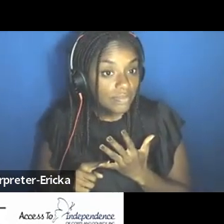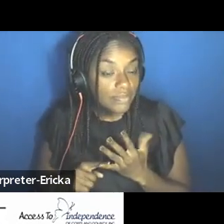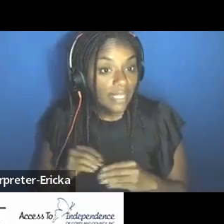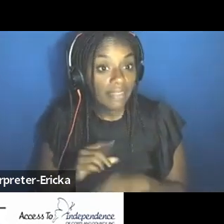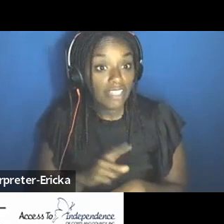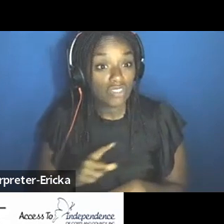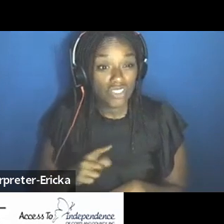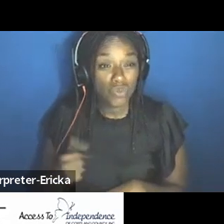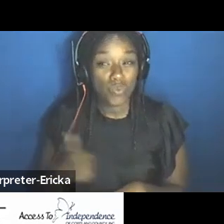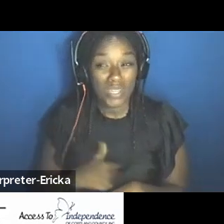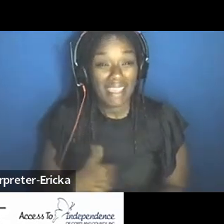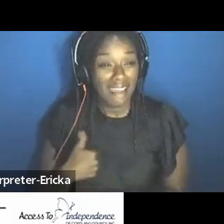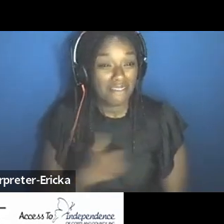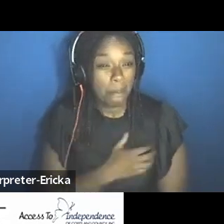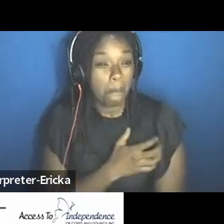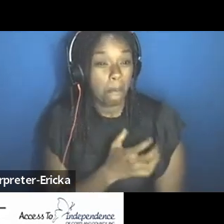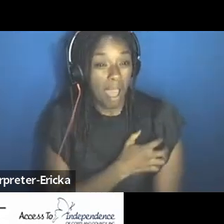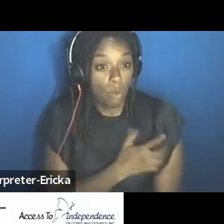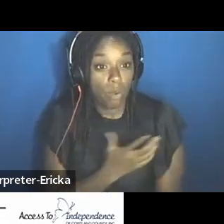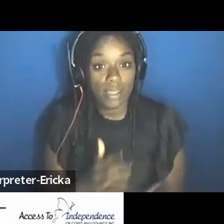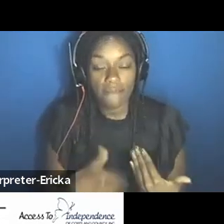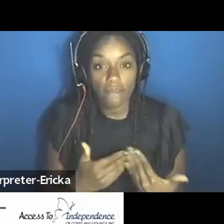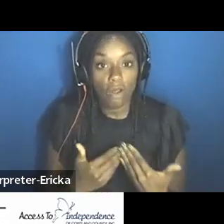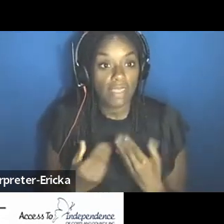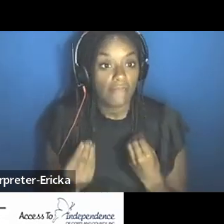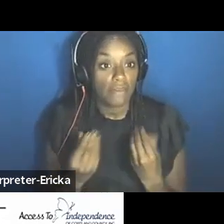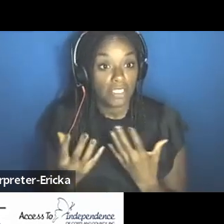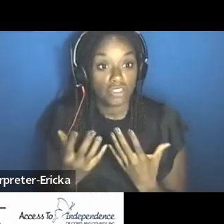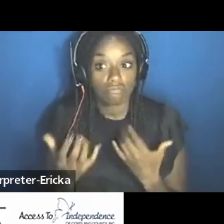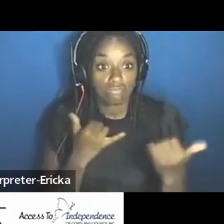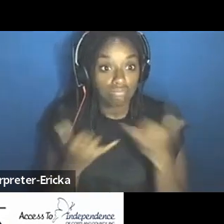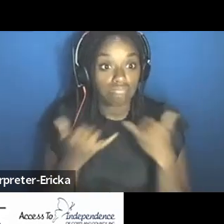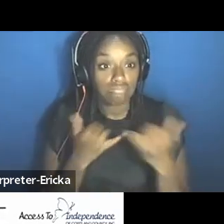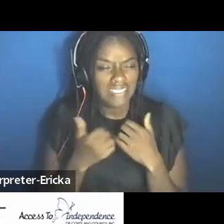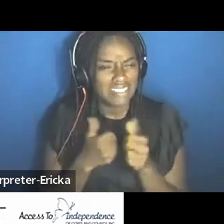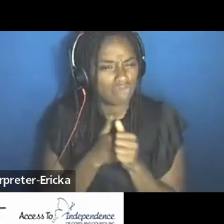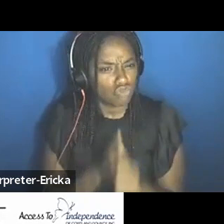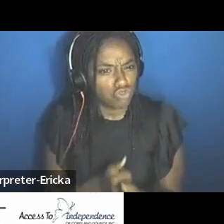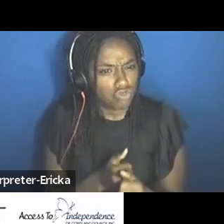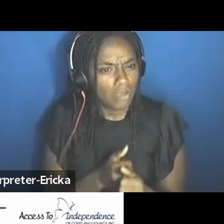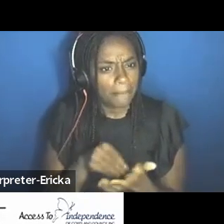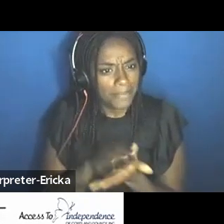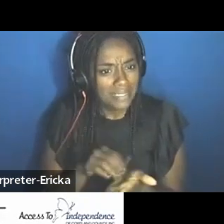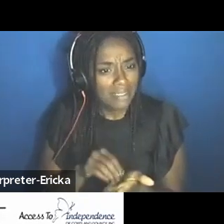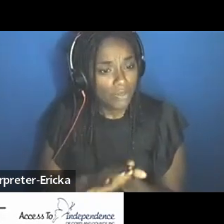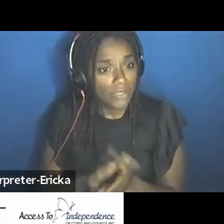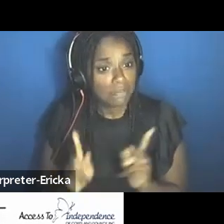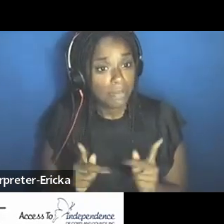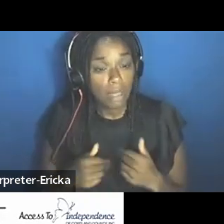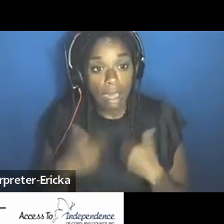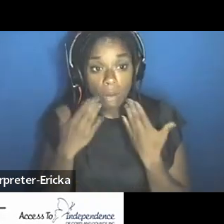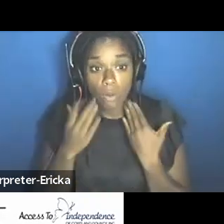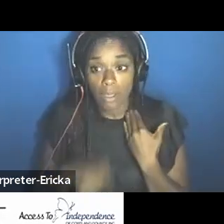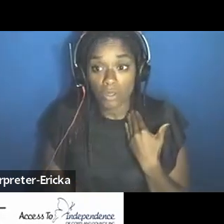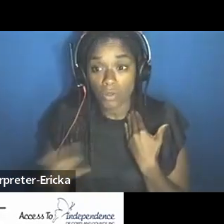have power and we have all the information. We're getting calls all the time. Keep track of those people. If you're getting the same message, I don't know about you guys, but I